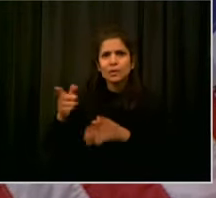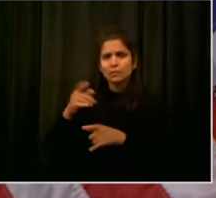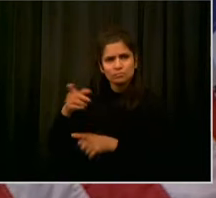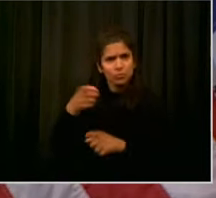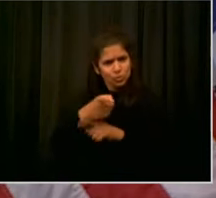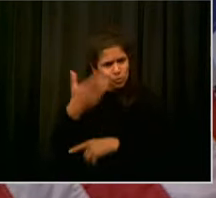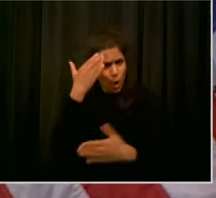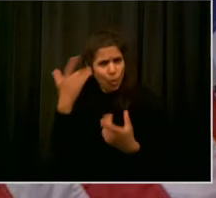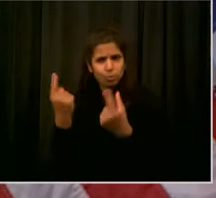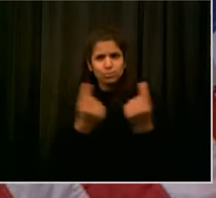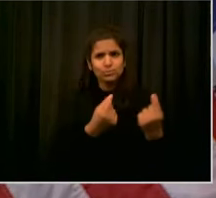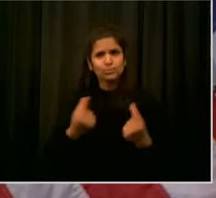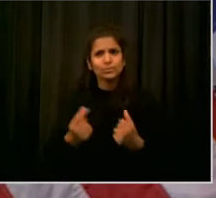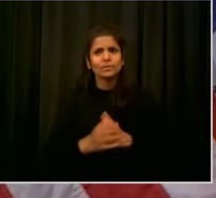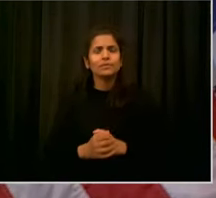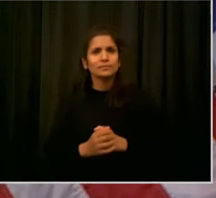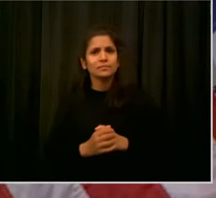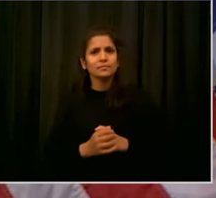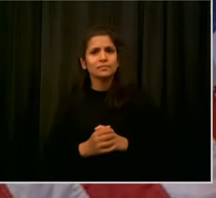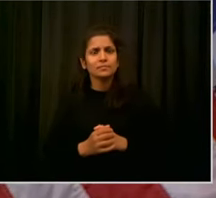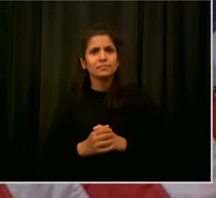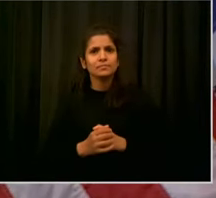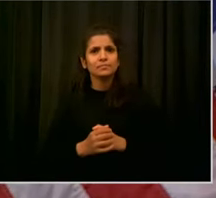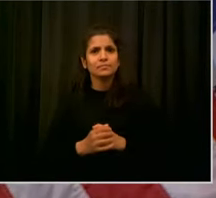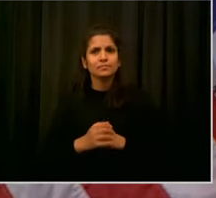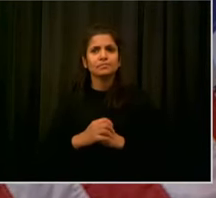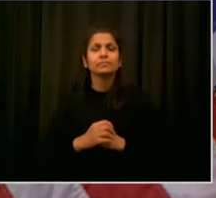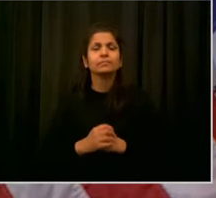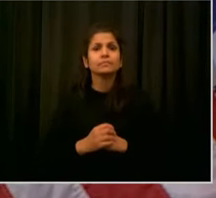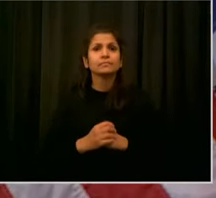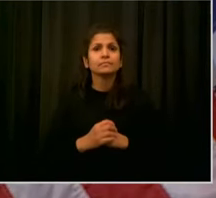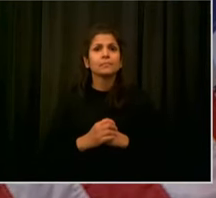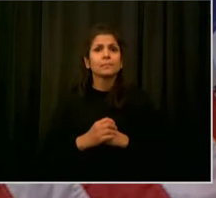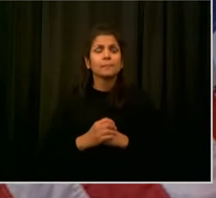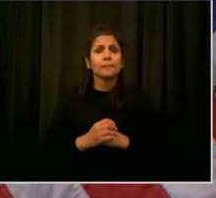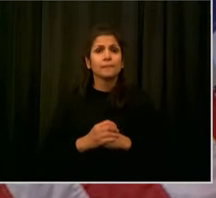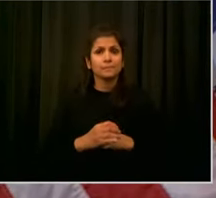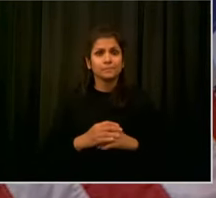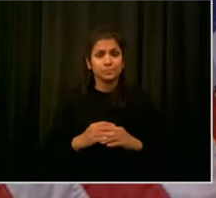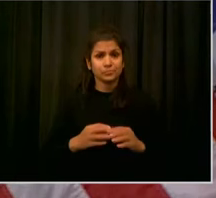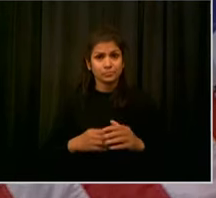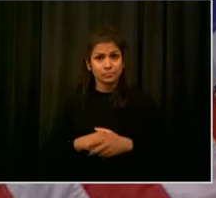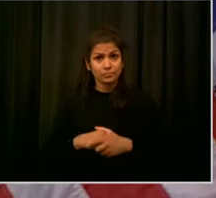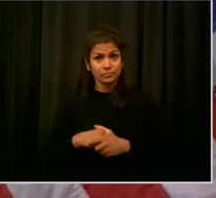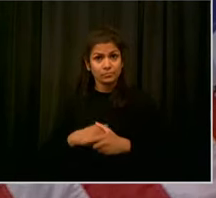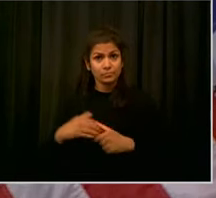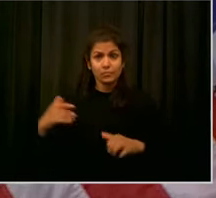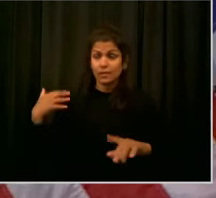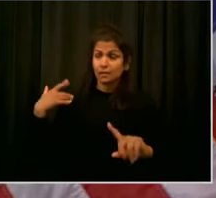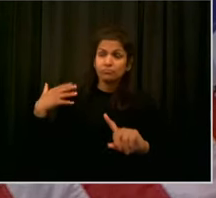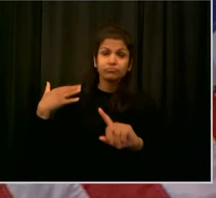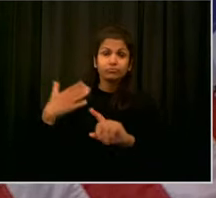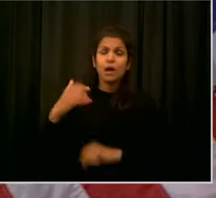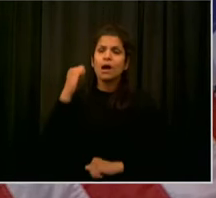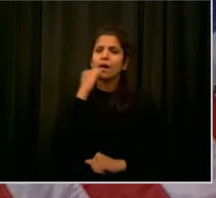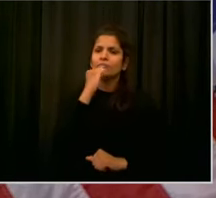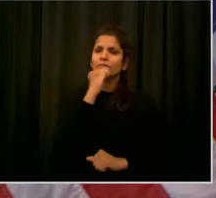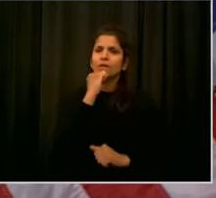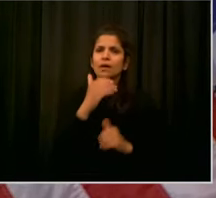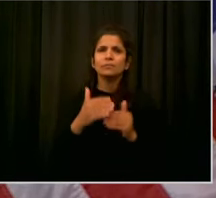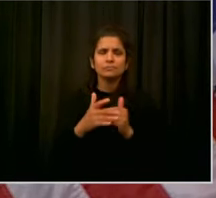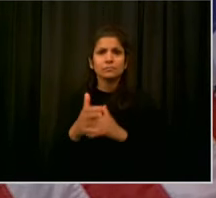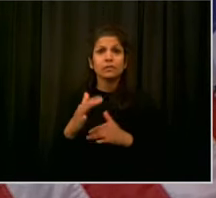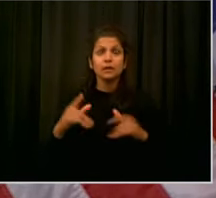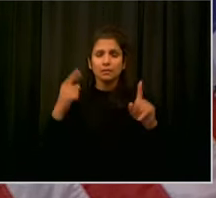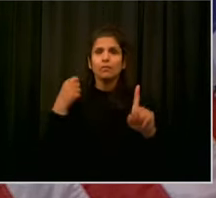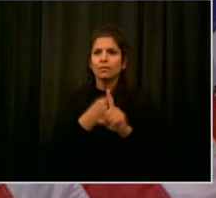history. When we saw that things were wrong on Sunday night after 9 o'clock, we were all surprised compared to the previous